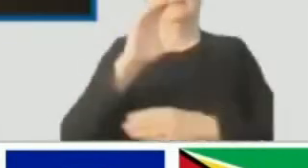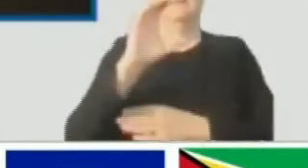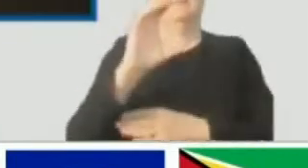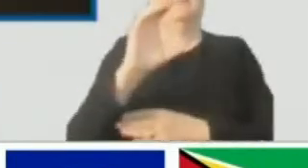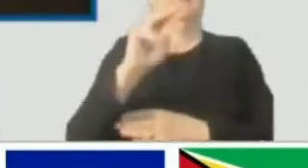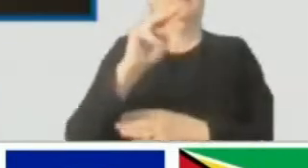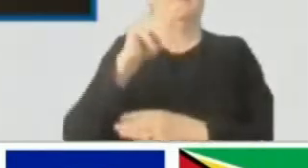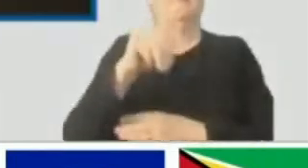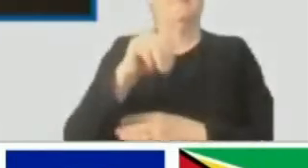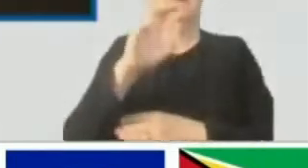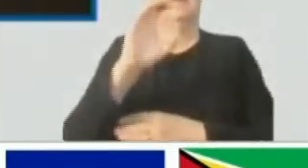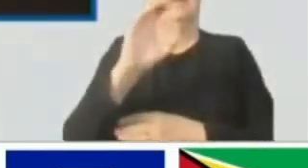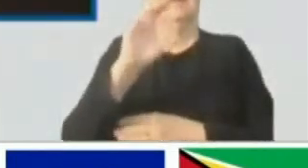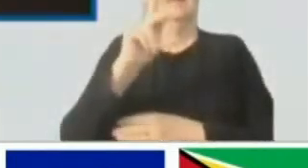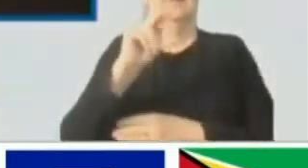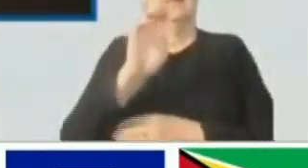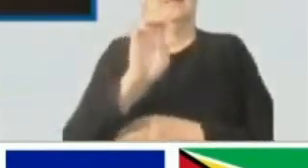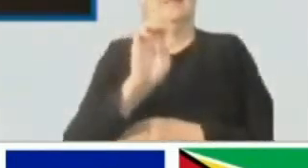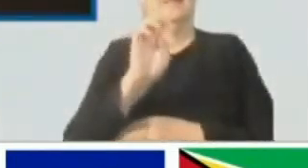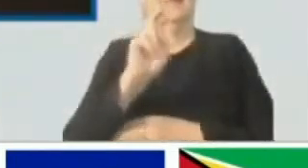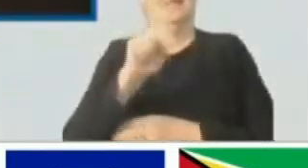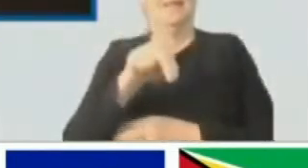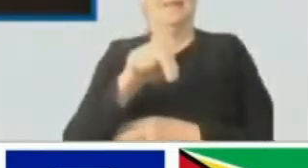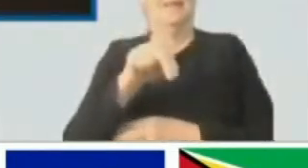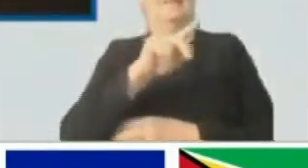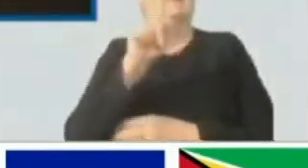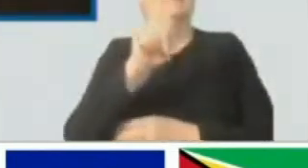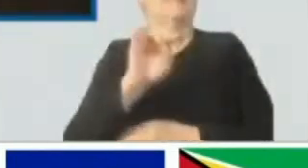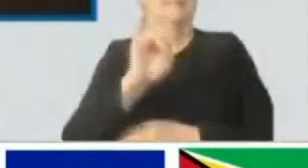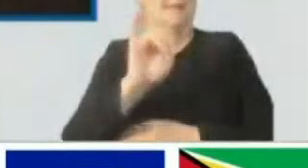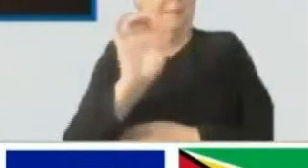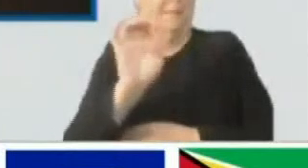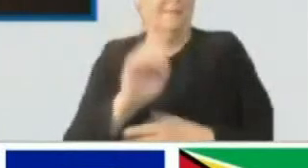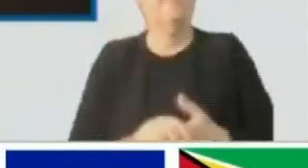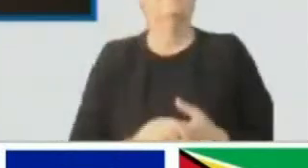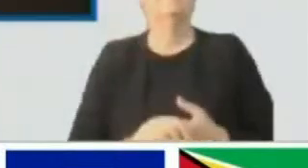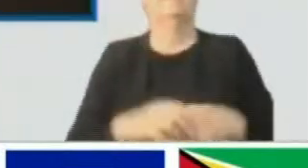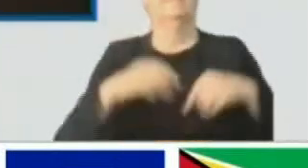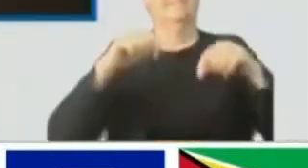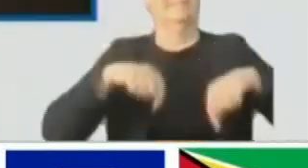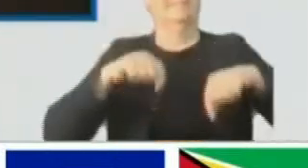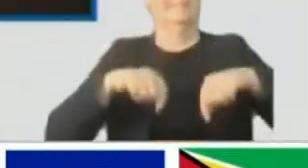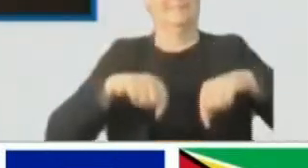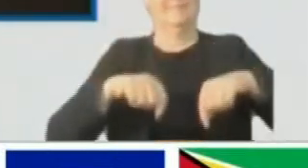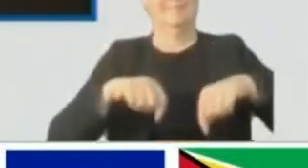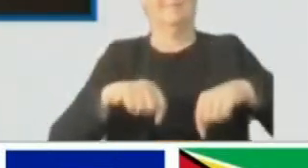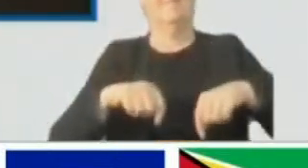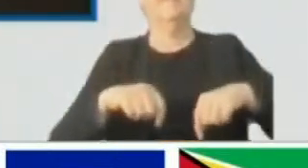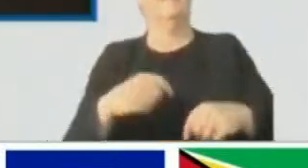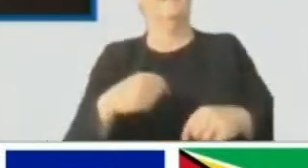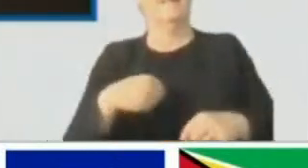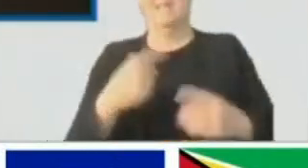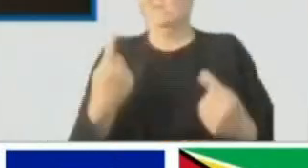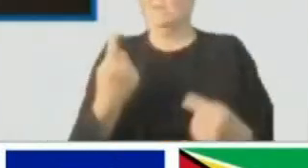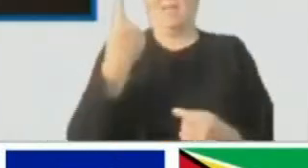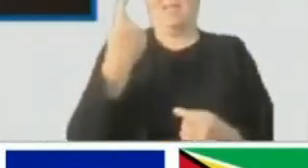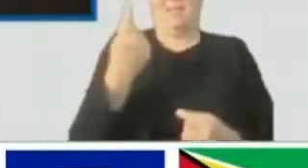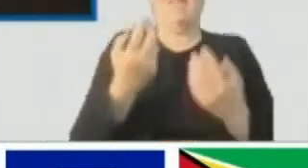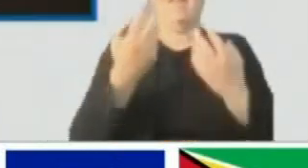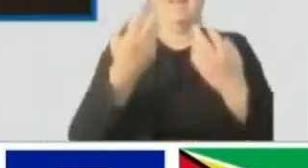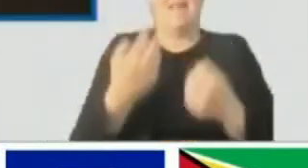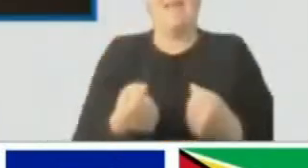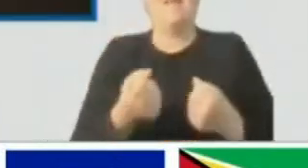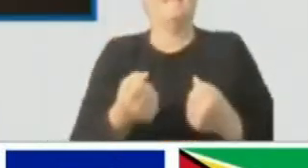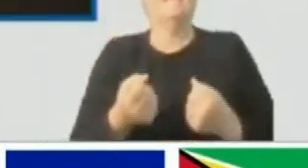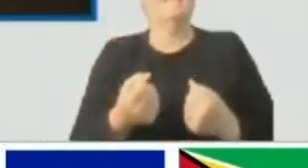only platform providing this dedicated space for dialogue on disaster risk reduction. And as such, it is important that